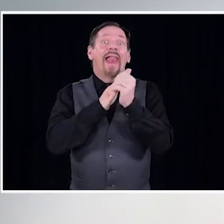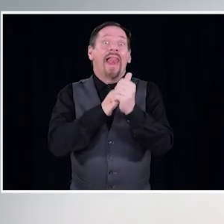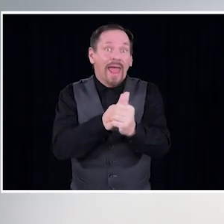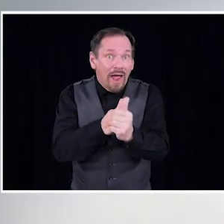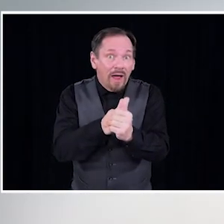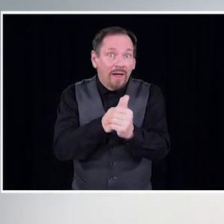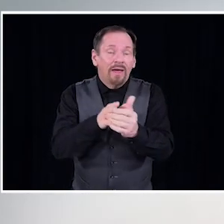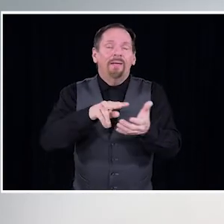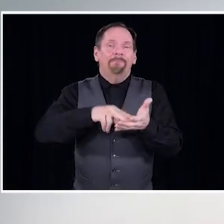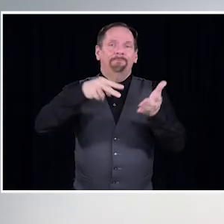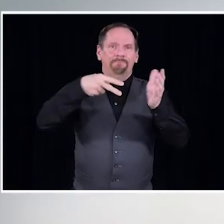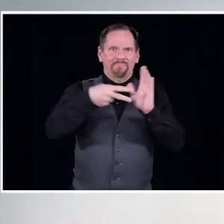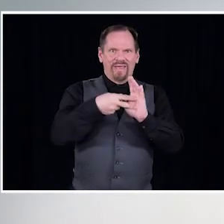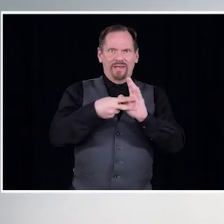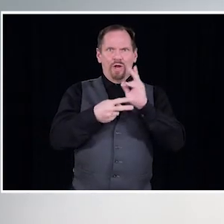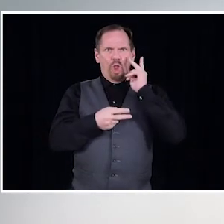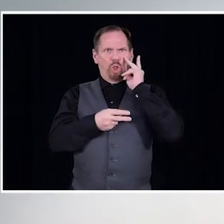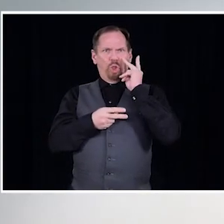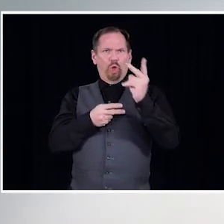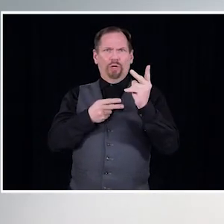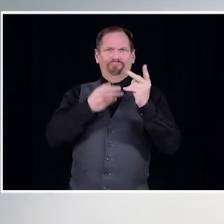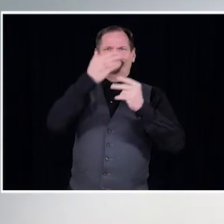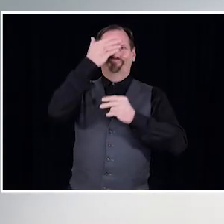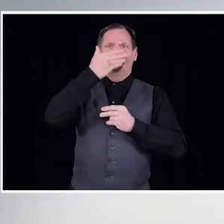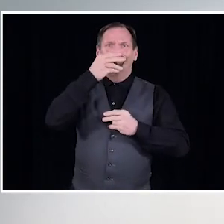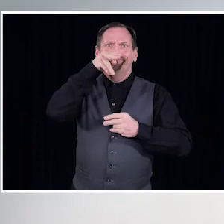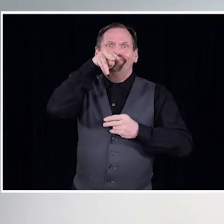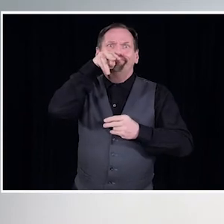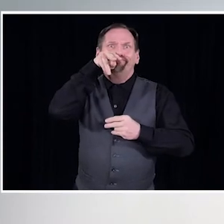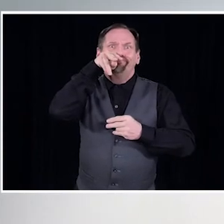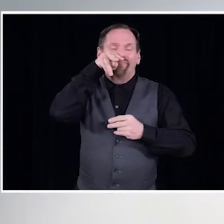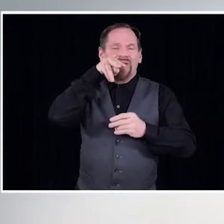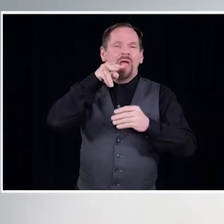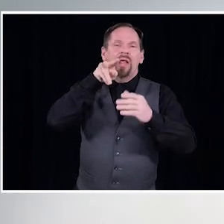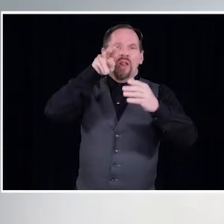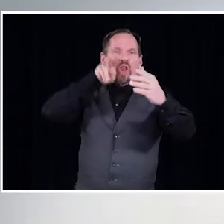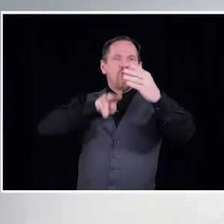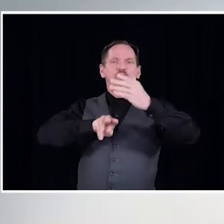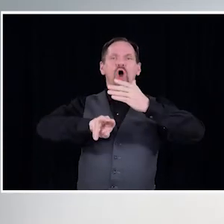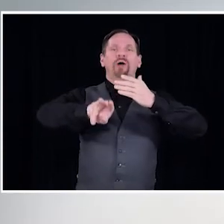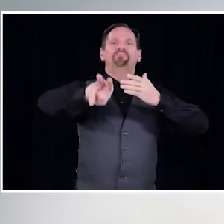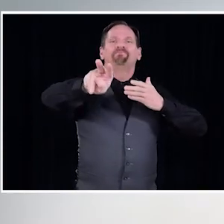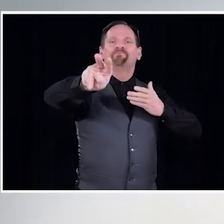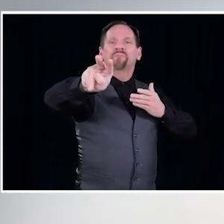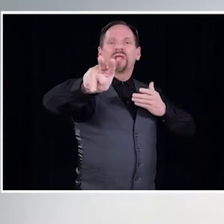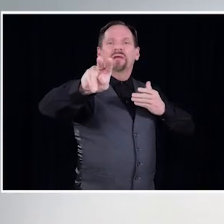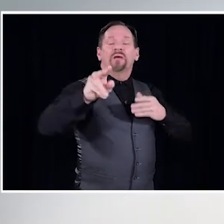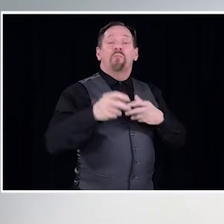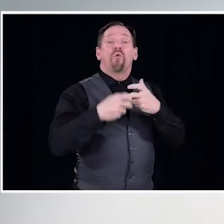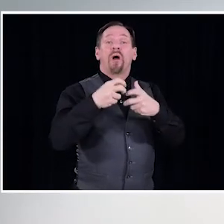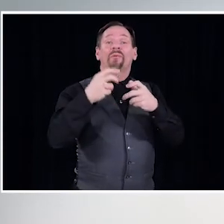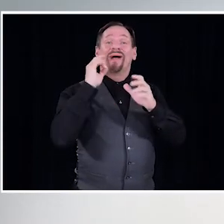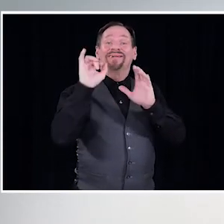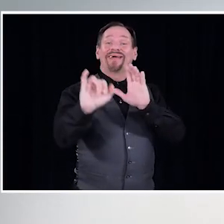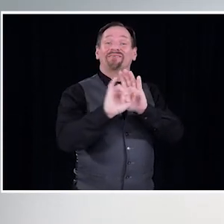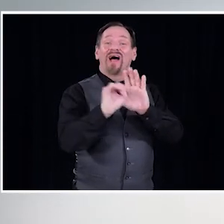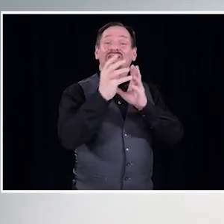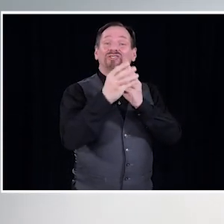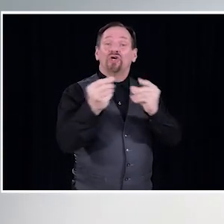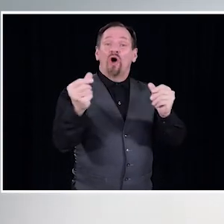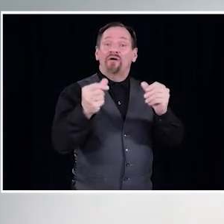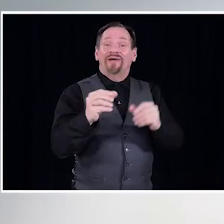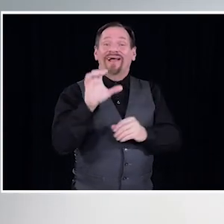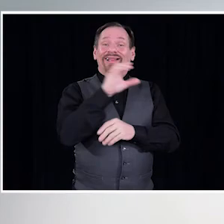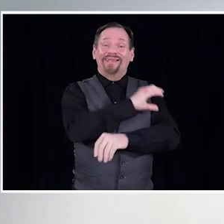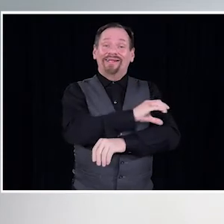leadership requires us to look beyond the immediate horizon to solve problems, to innovate for breakthroughs in clinical practice, and